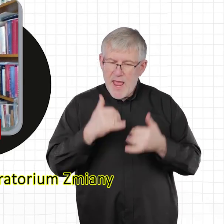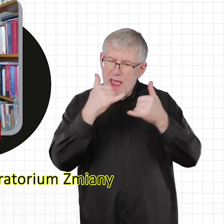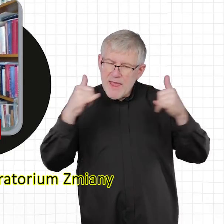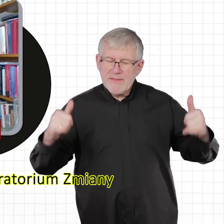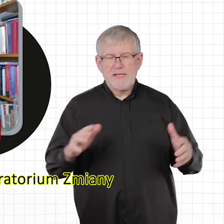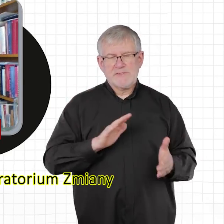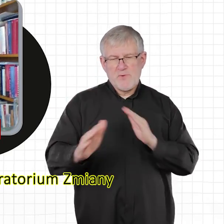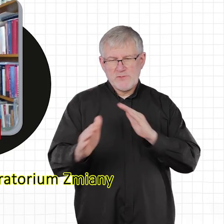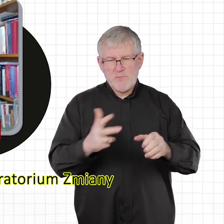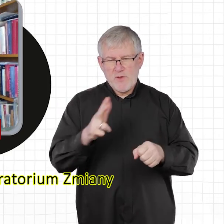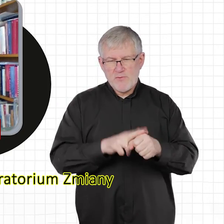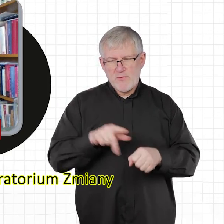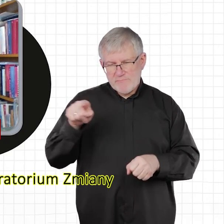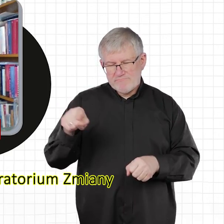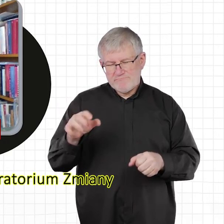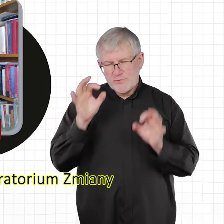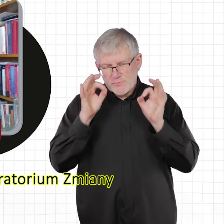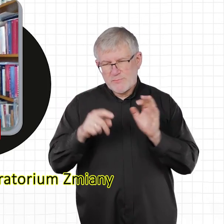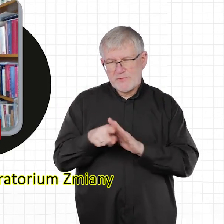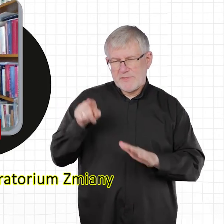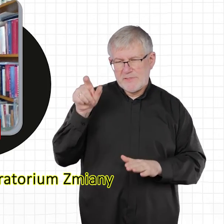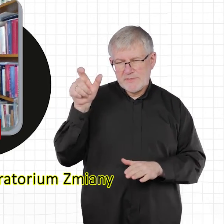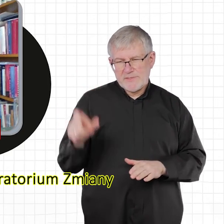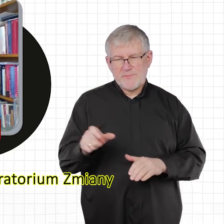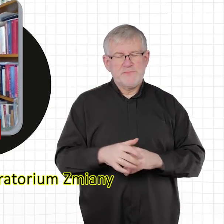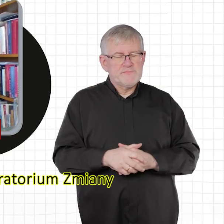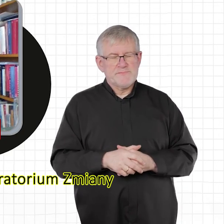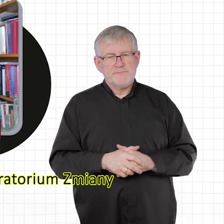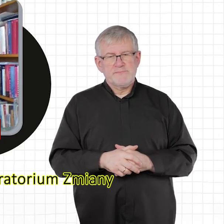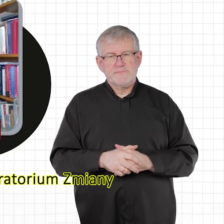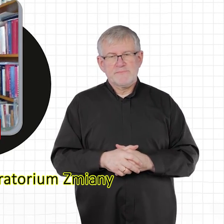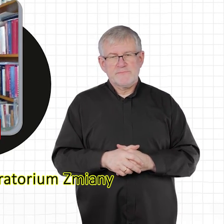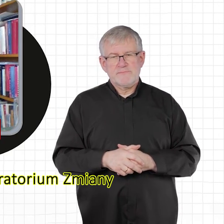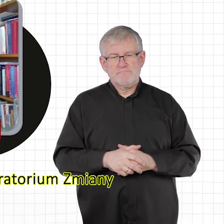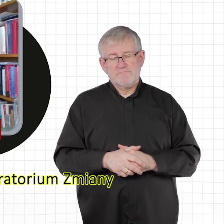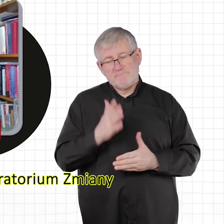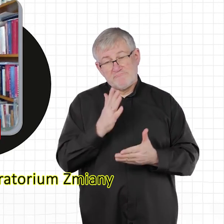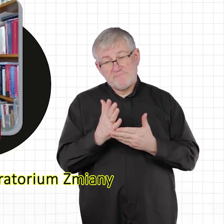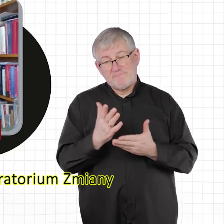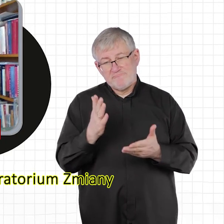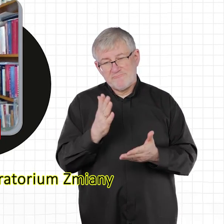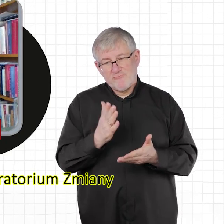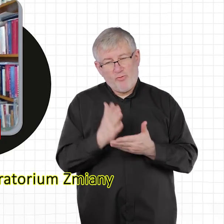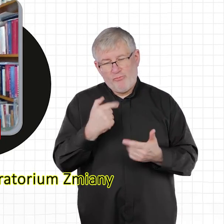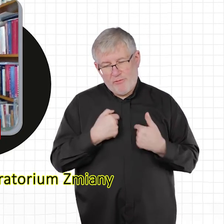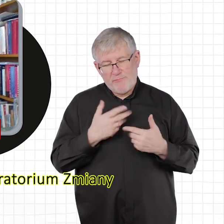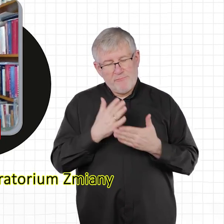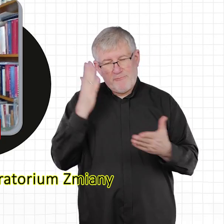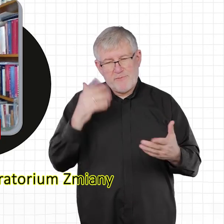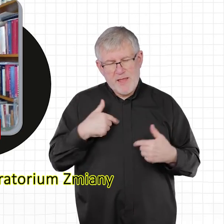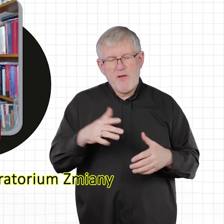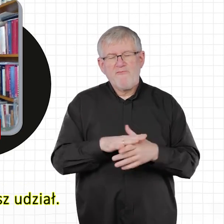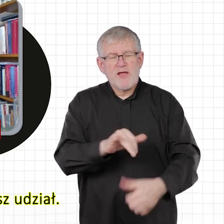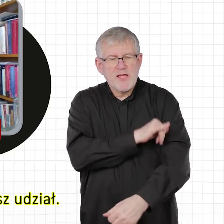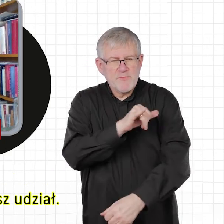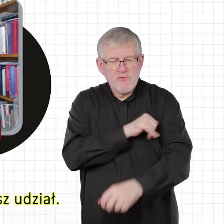And that's all from me. I may say that on behalf of Fundacja Laboratorium Zmiany, thank you